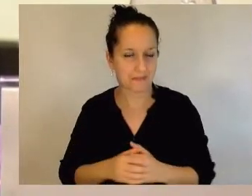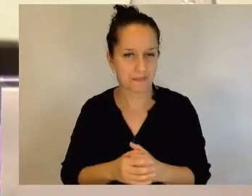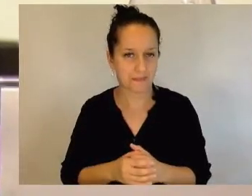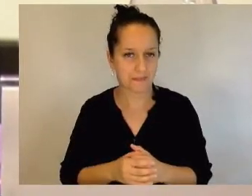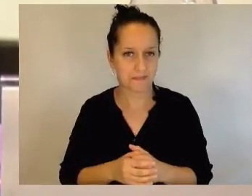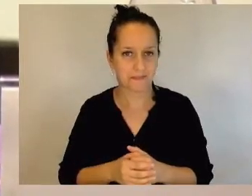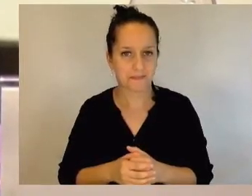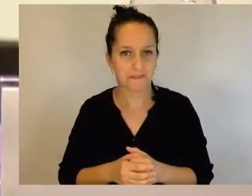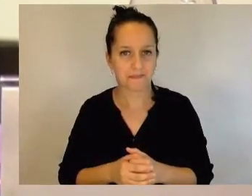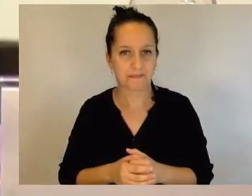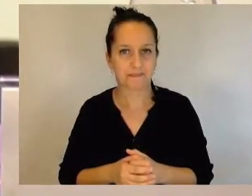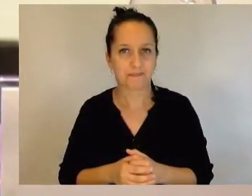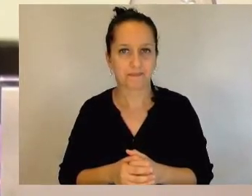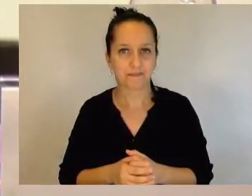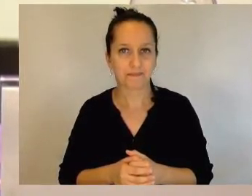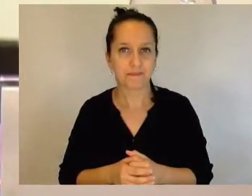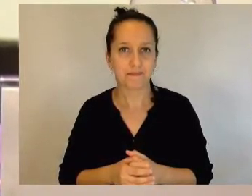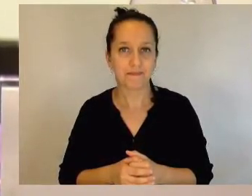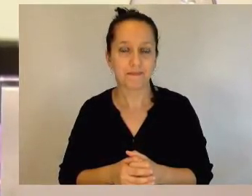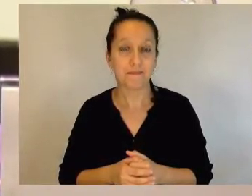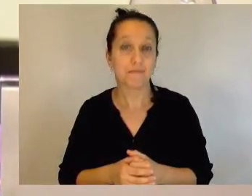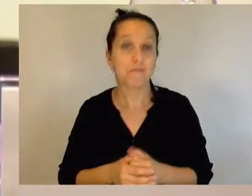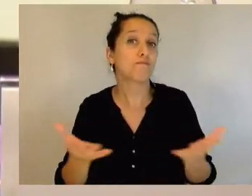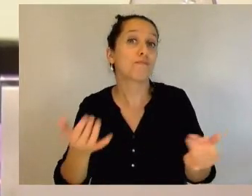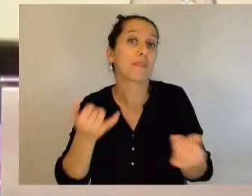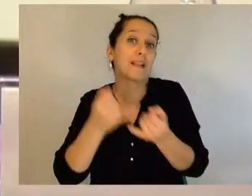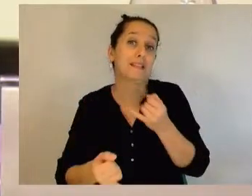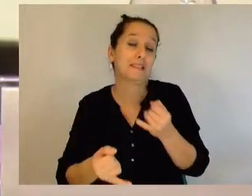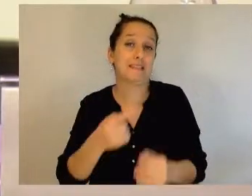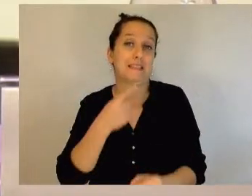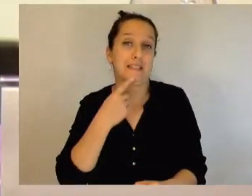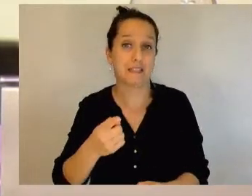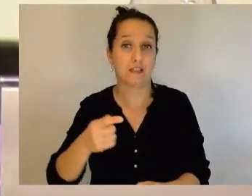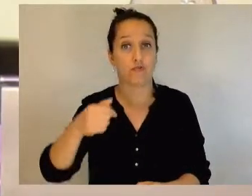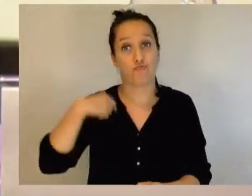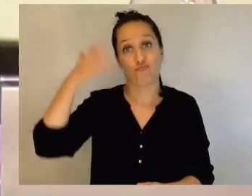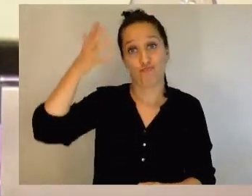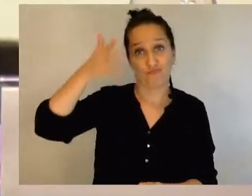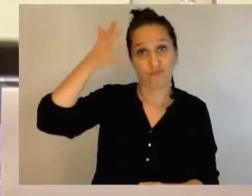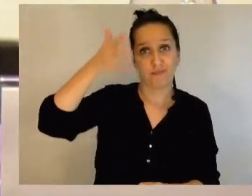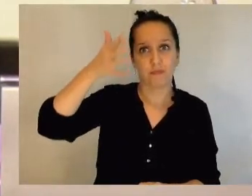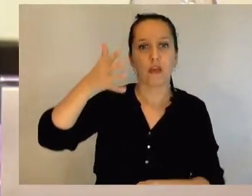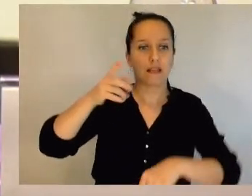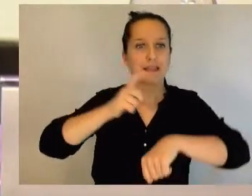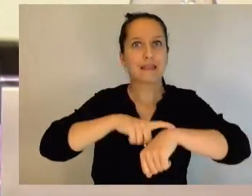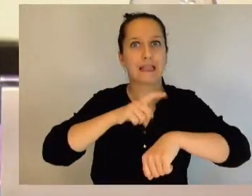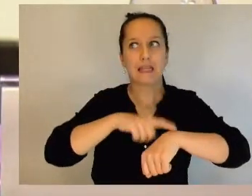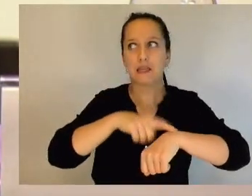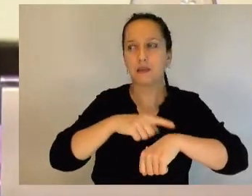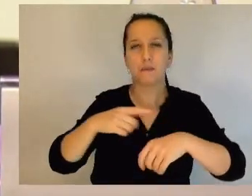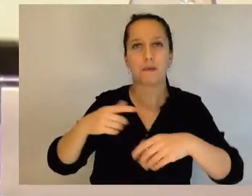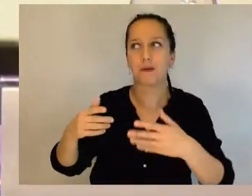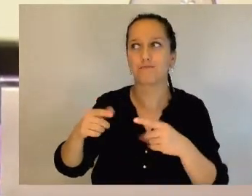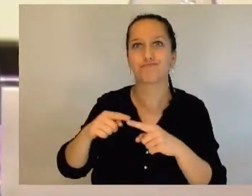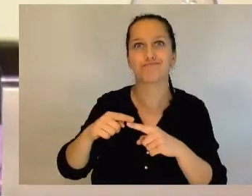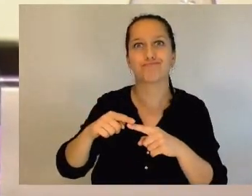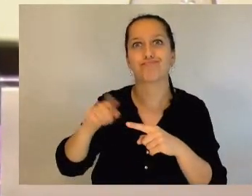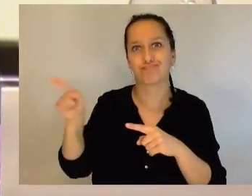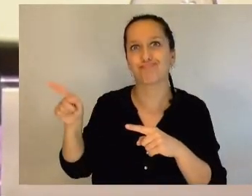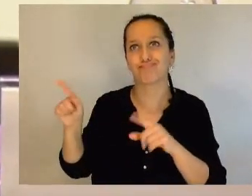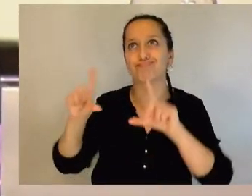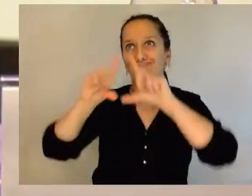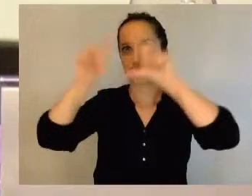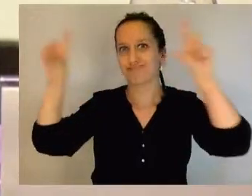providing. I would like to finish because I understand that our presentation is at the same